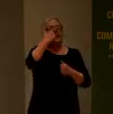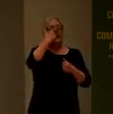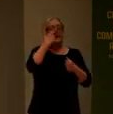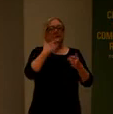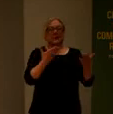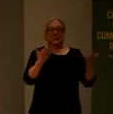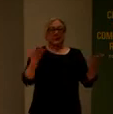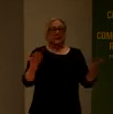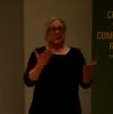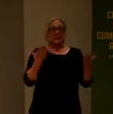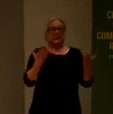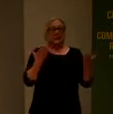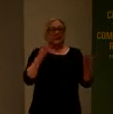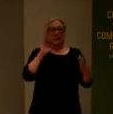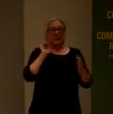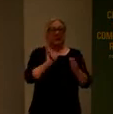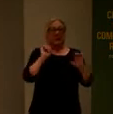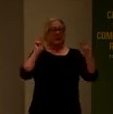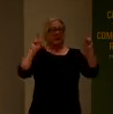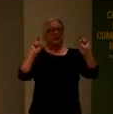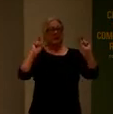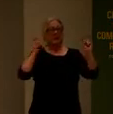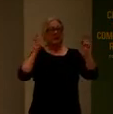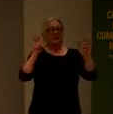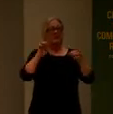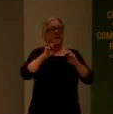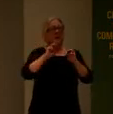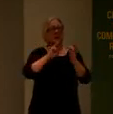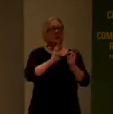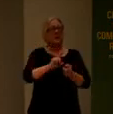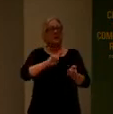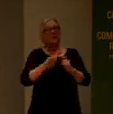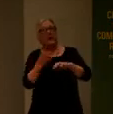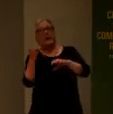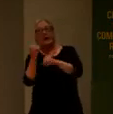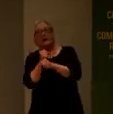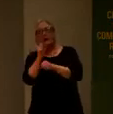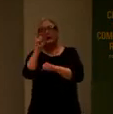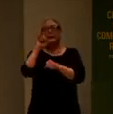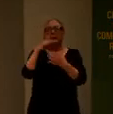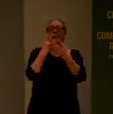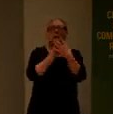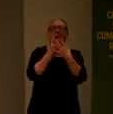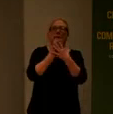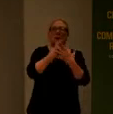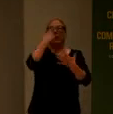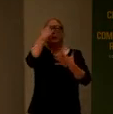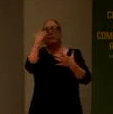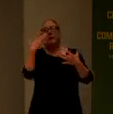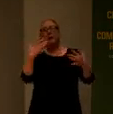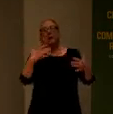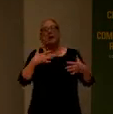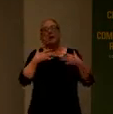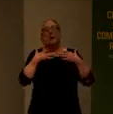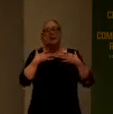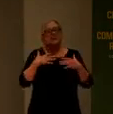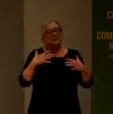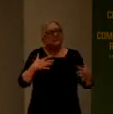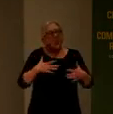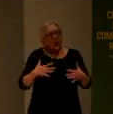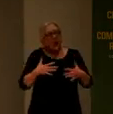specificity as go do, you know, get an air filtration because, you know, for asthma and CVD, as you